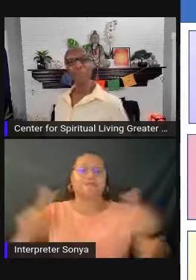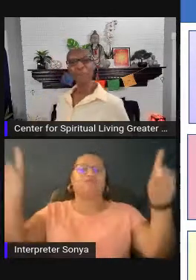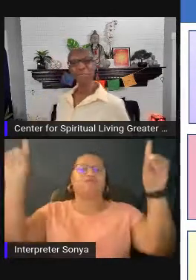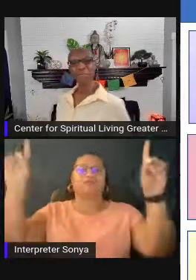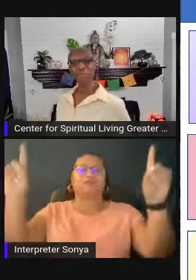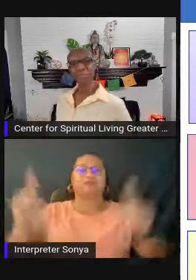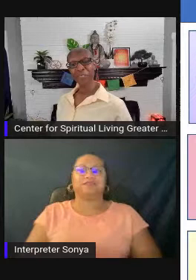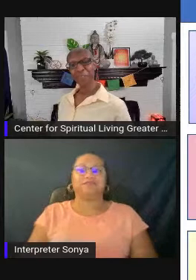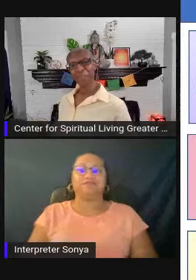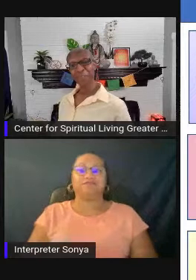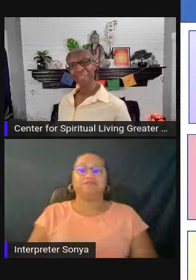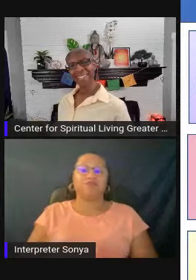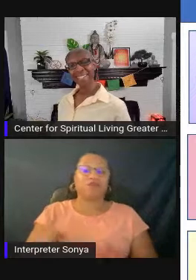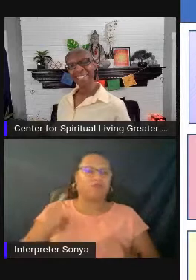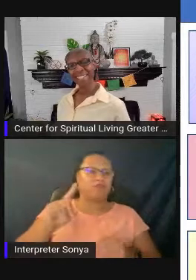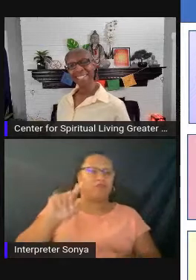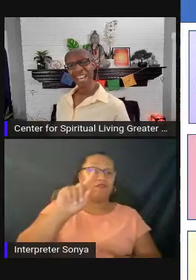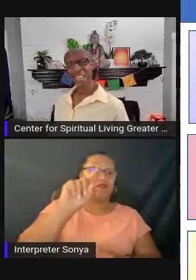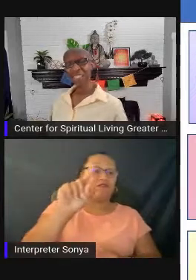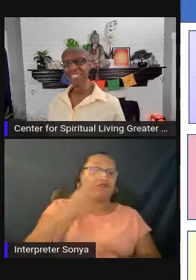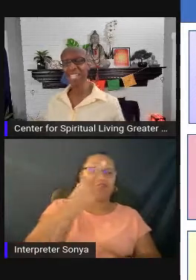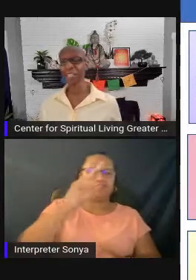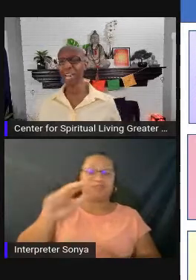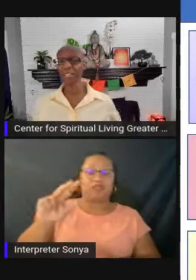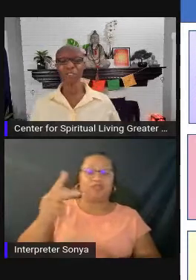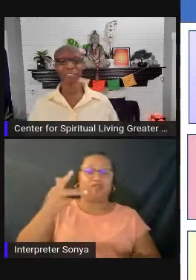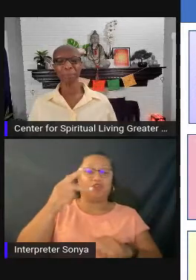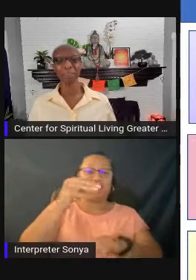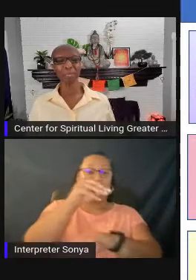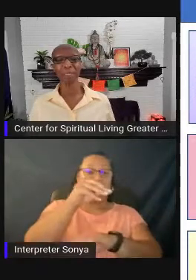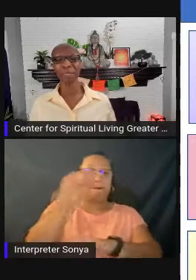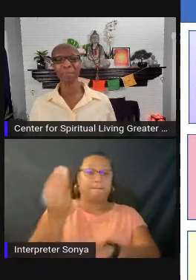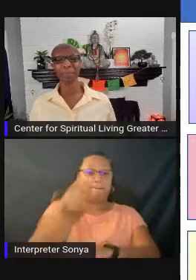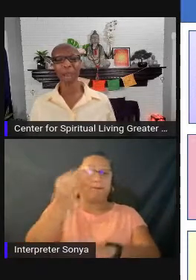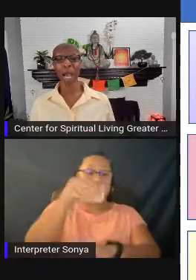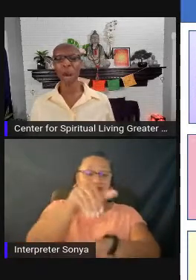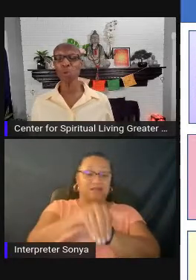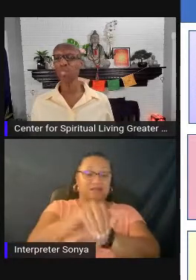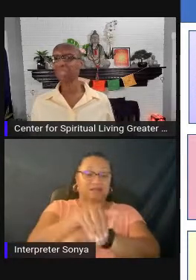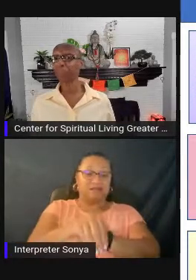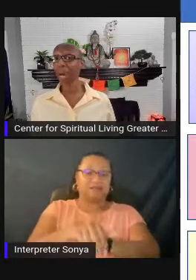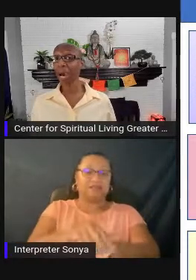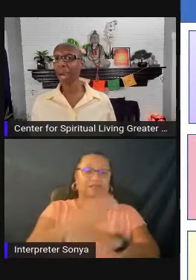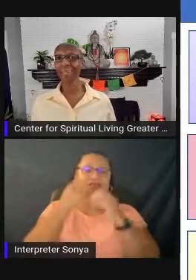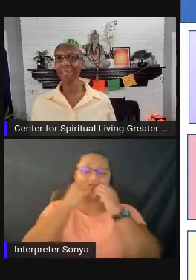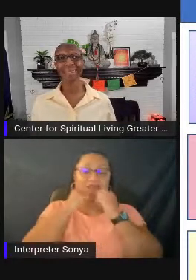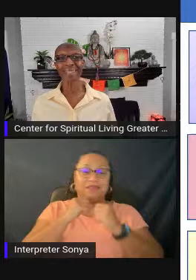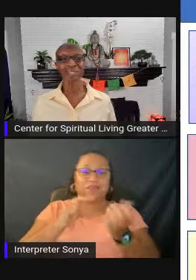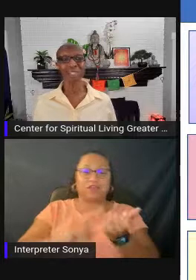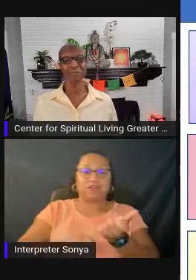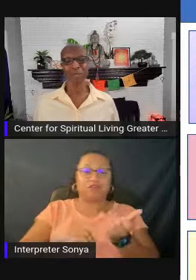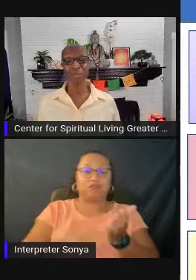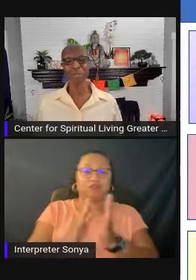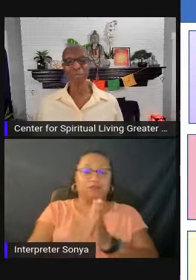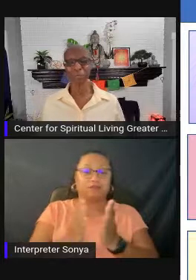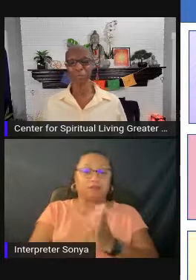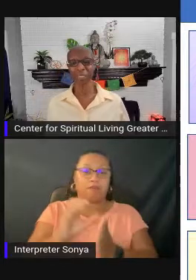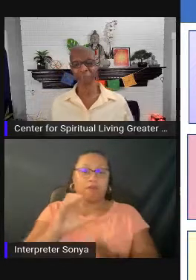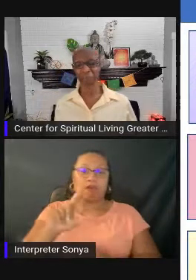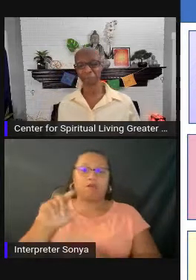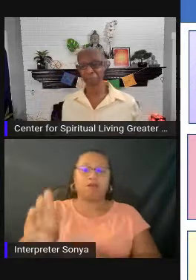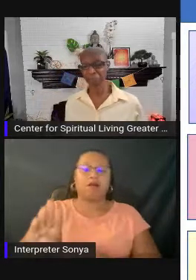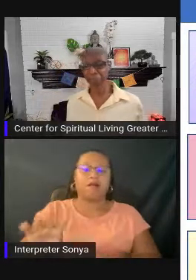On the first and third Monday nights, the Sacred Contracts Book Club, hosted by Nancy